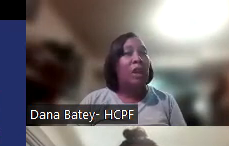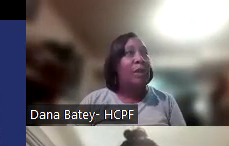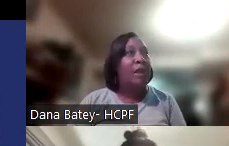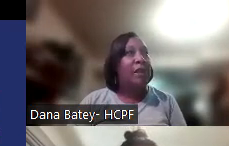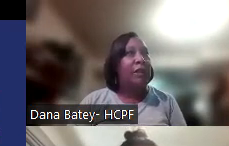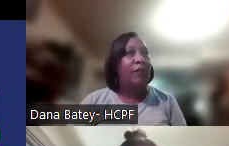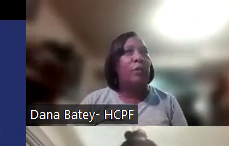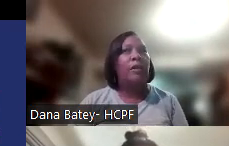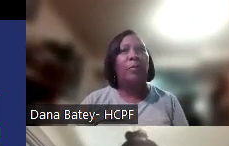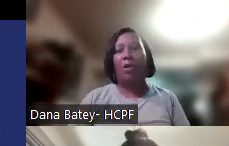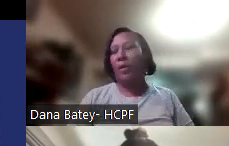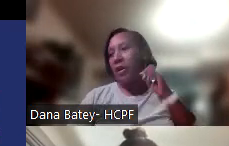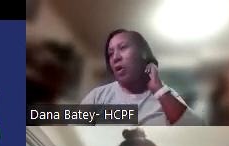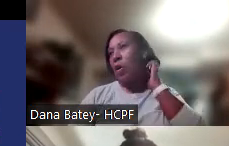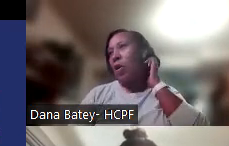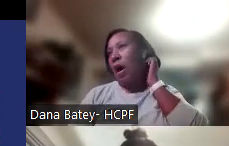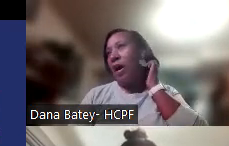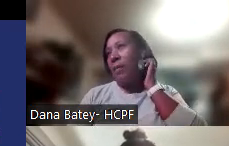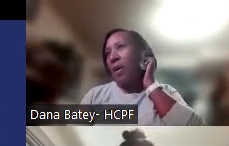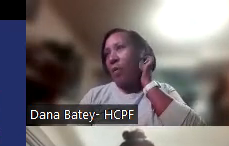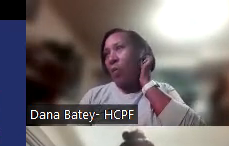your recommendations for the department.